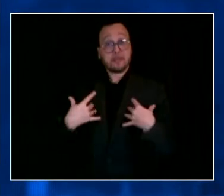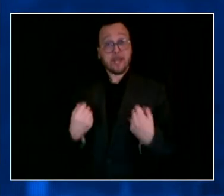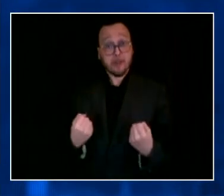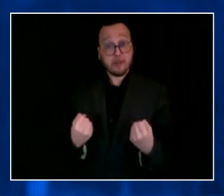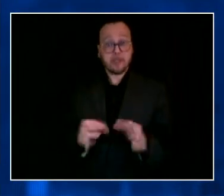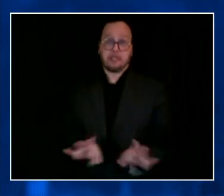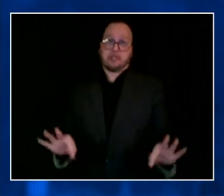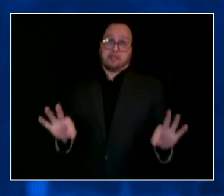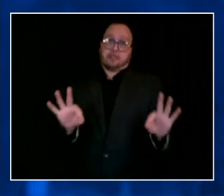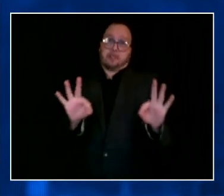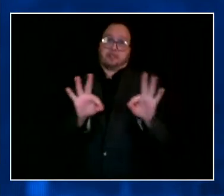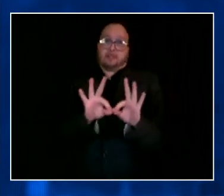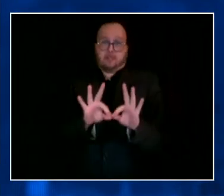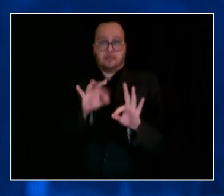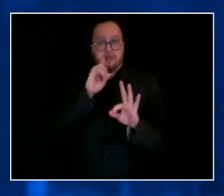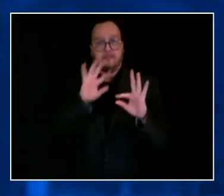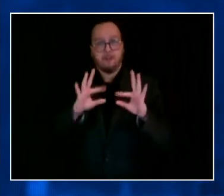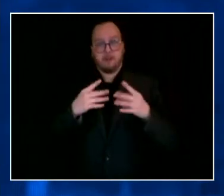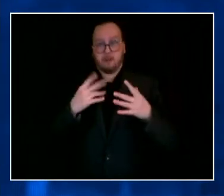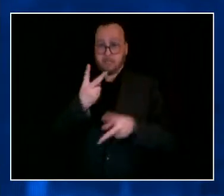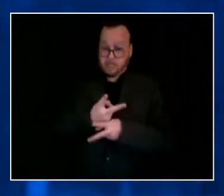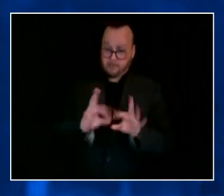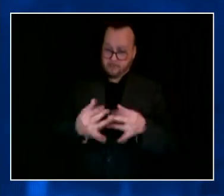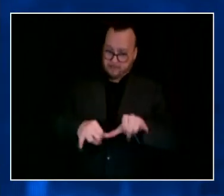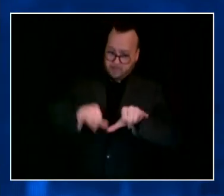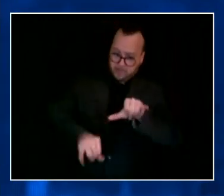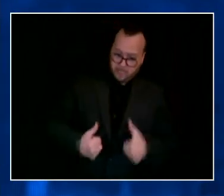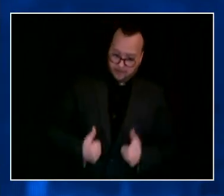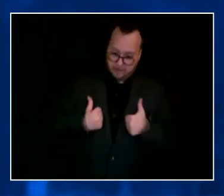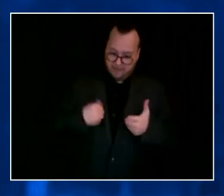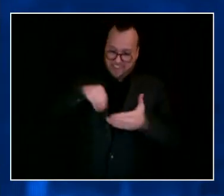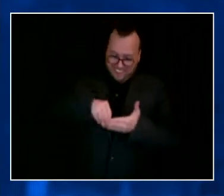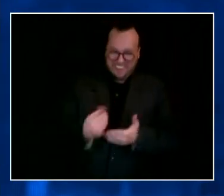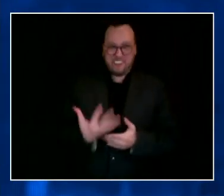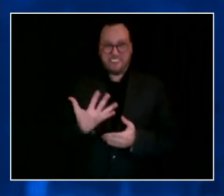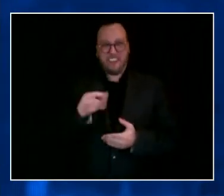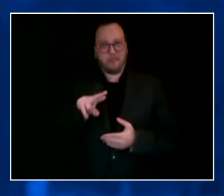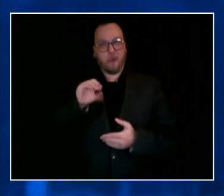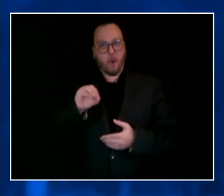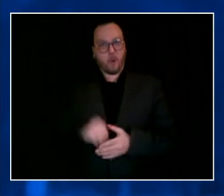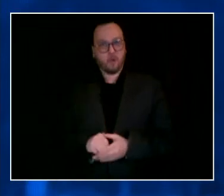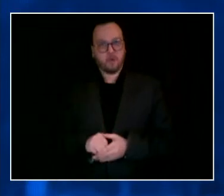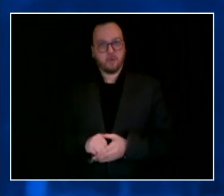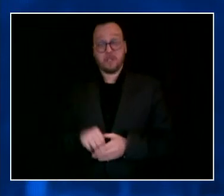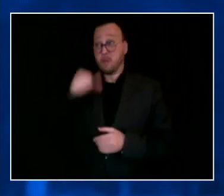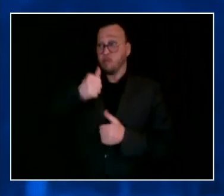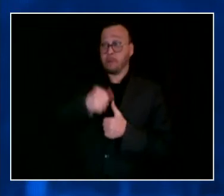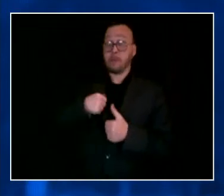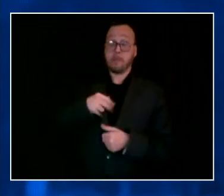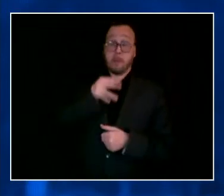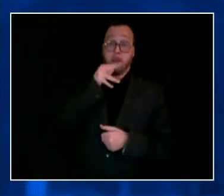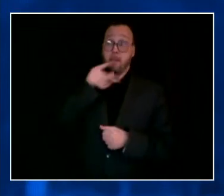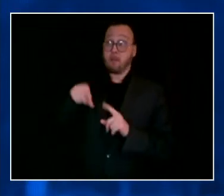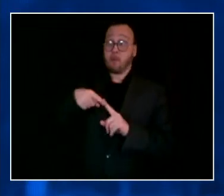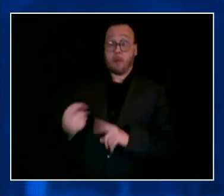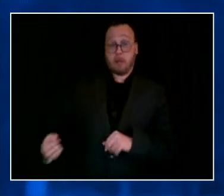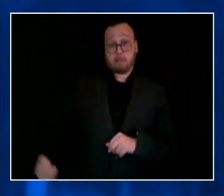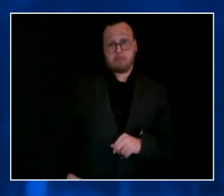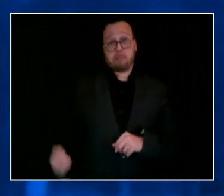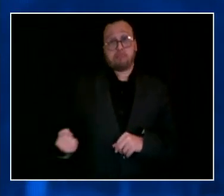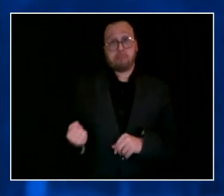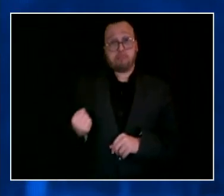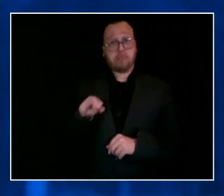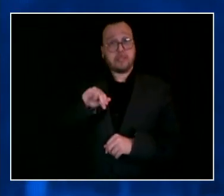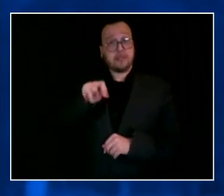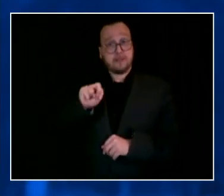families in the 5 boroughs. I remember worrying about my mother as she injected herself with insulin and grimace each time, and